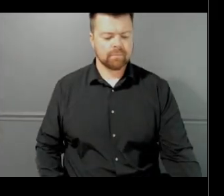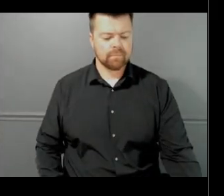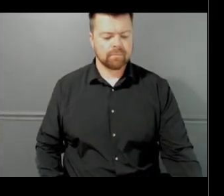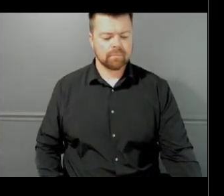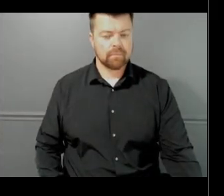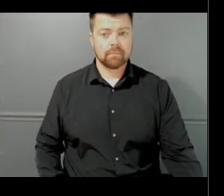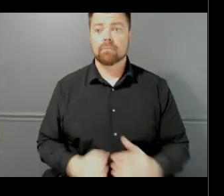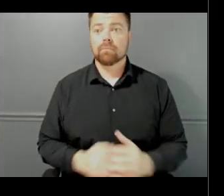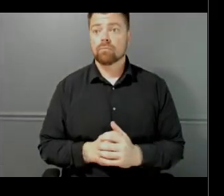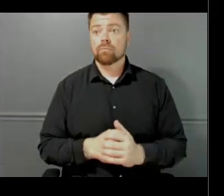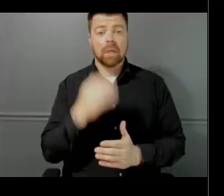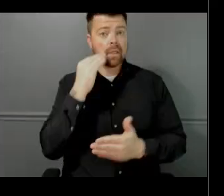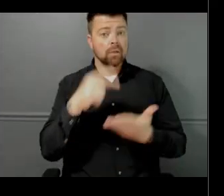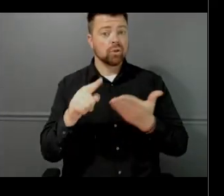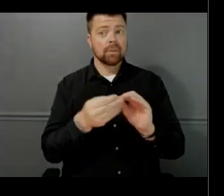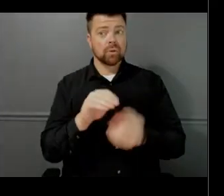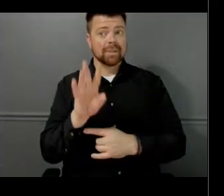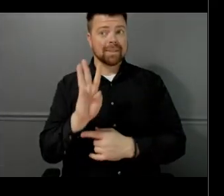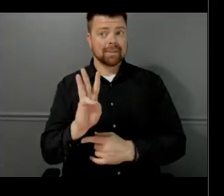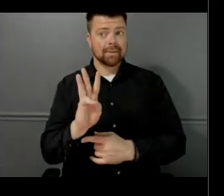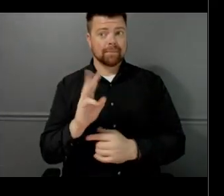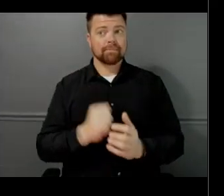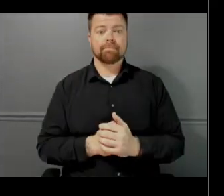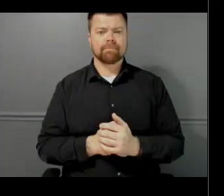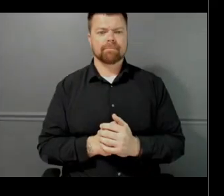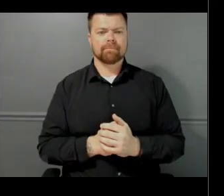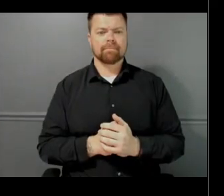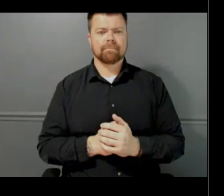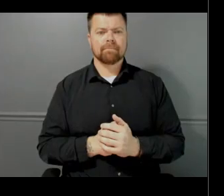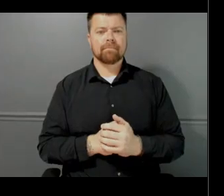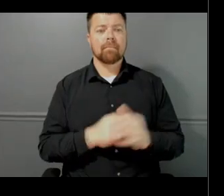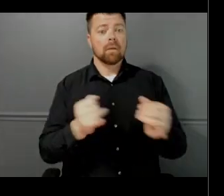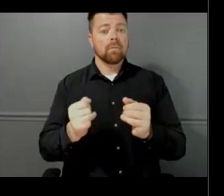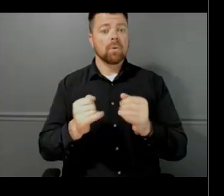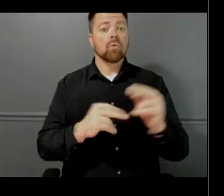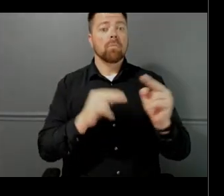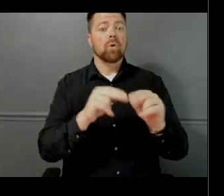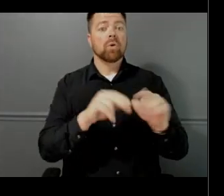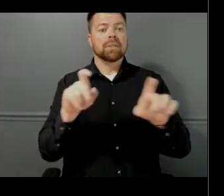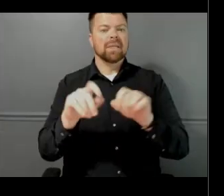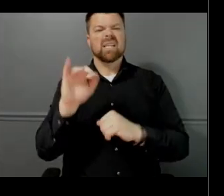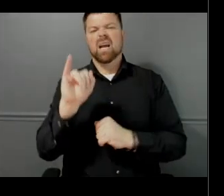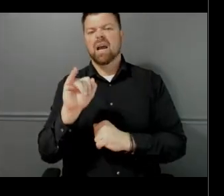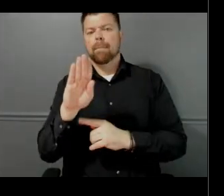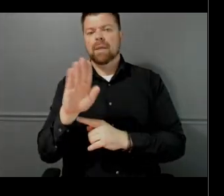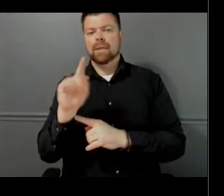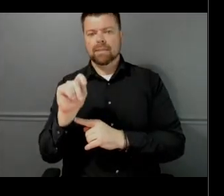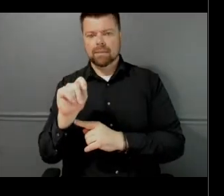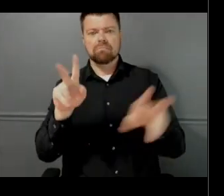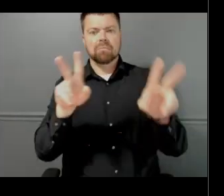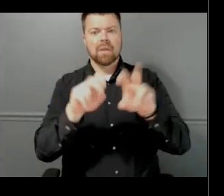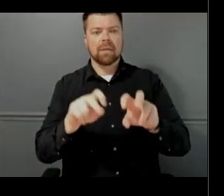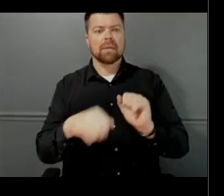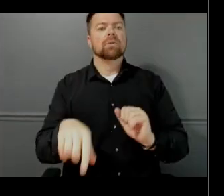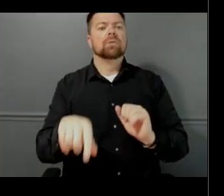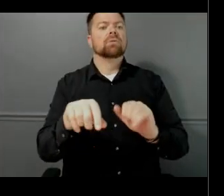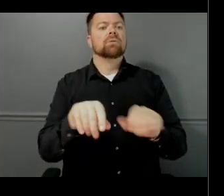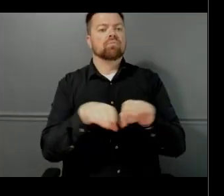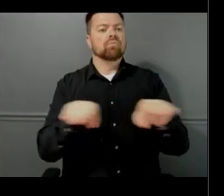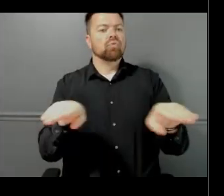Moving on to knowledge check 6. The individual building test analyzes the grade